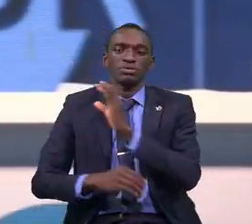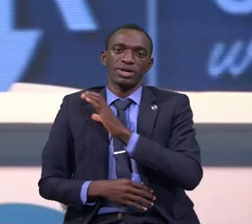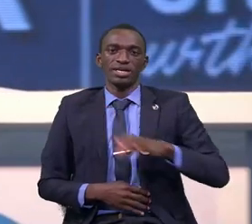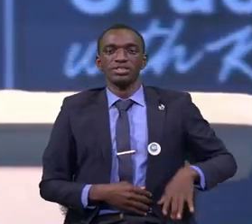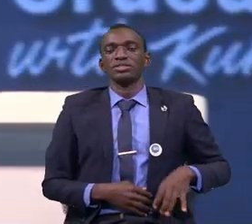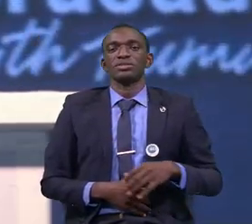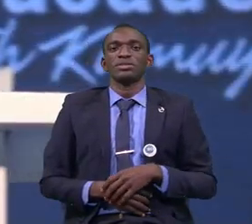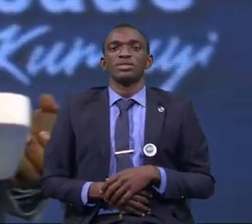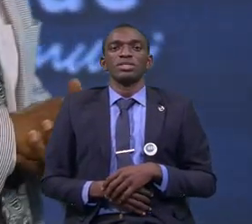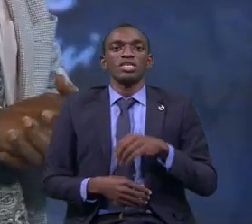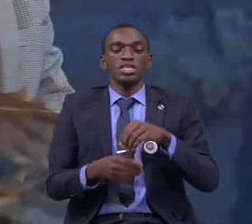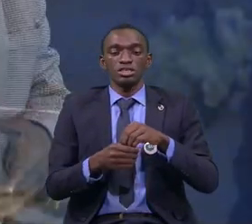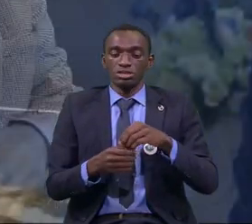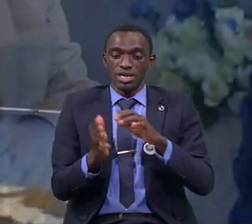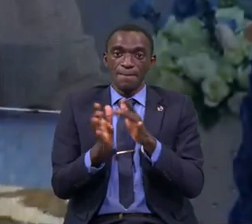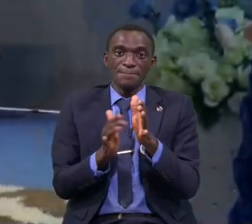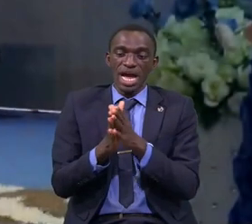Hebrews chapter 13 verse